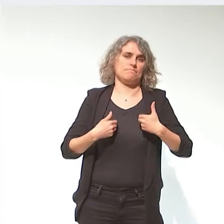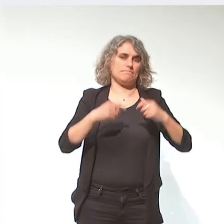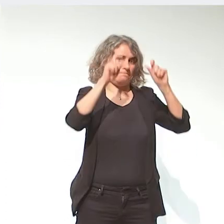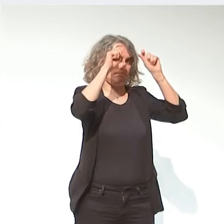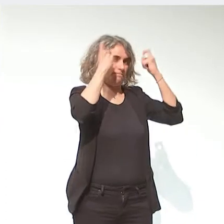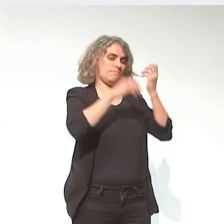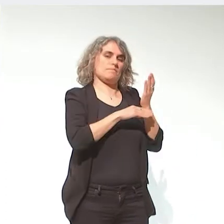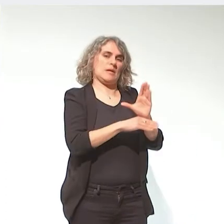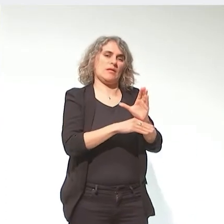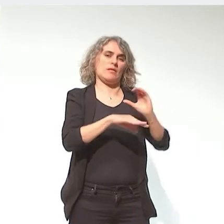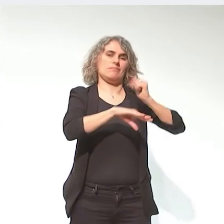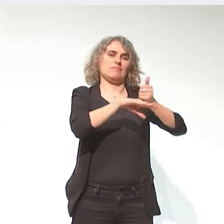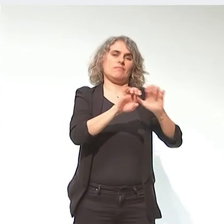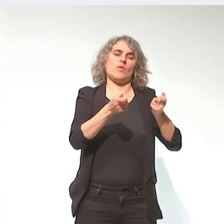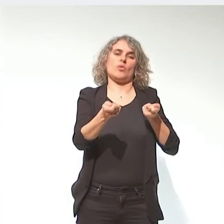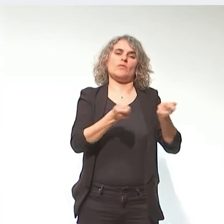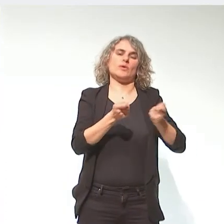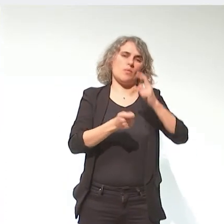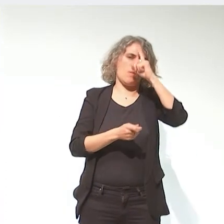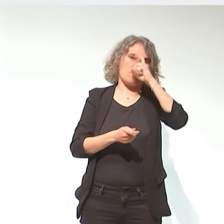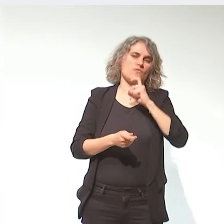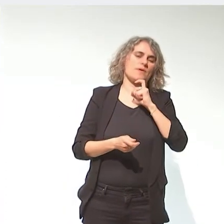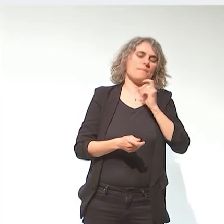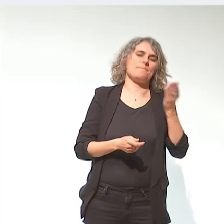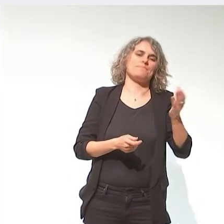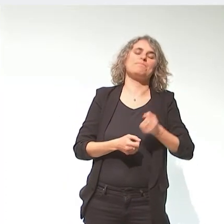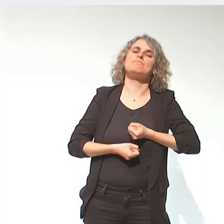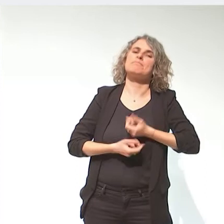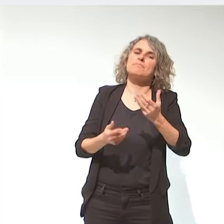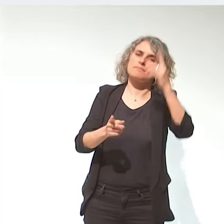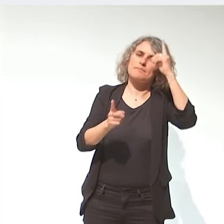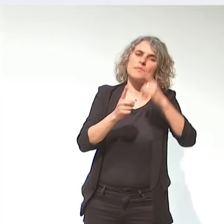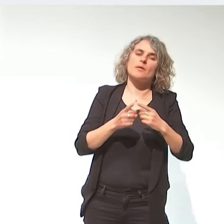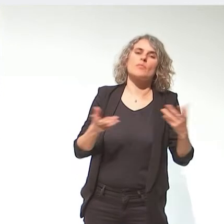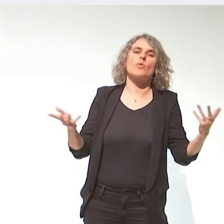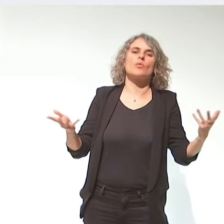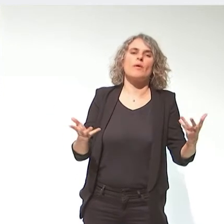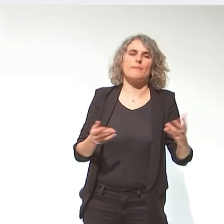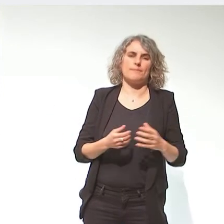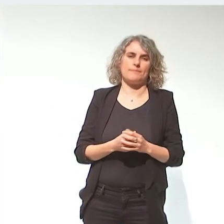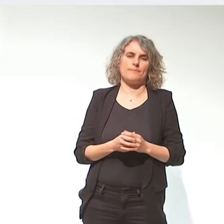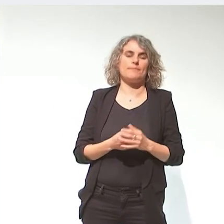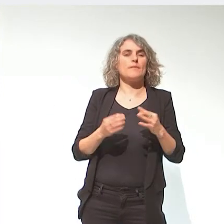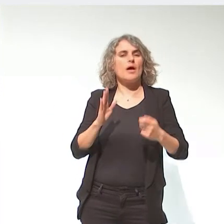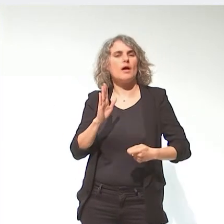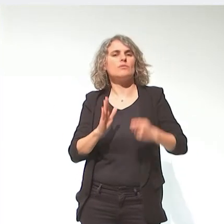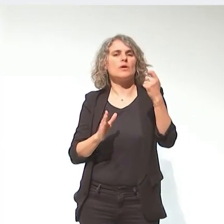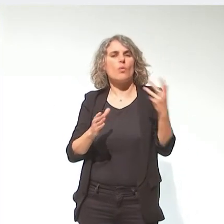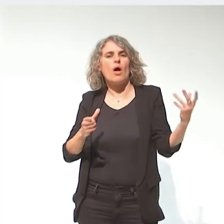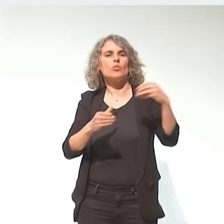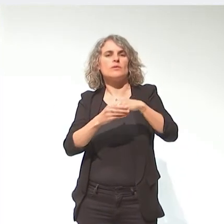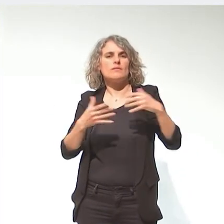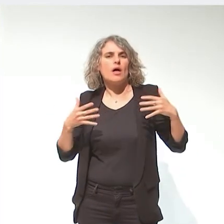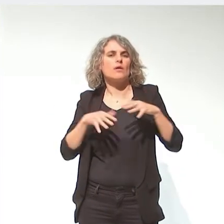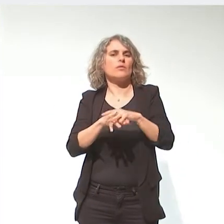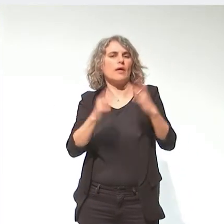our experience in the area of inclusive education. That is a journey that we